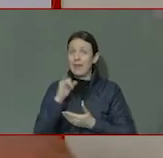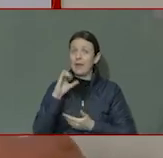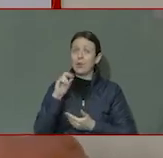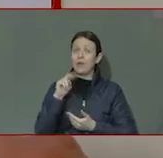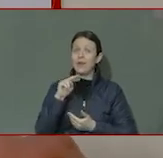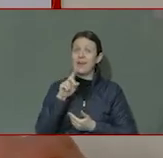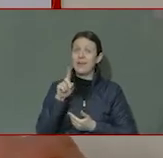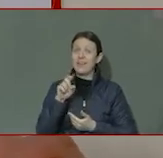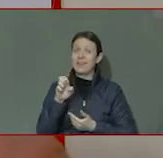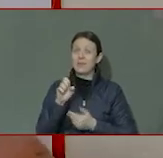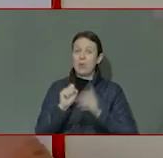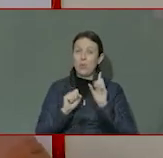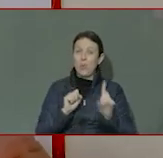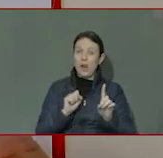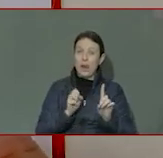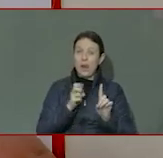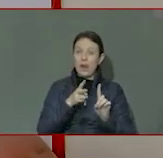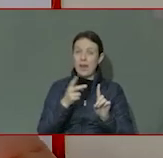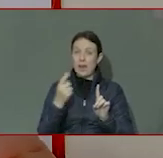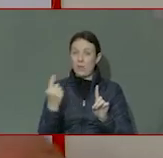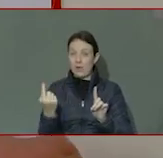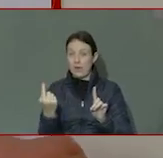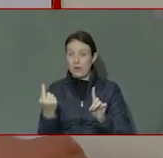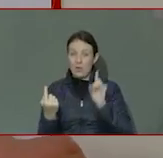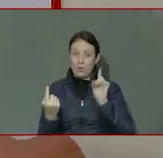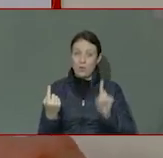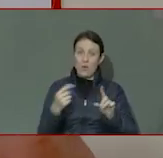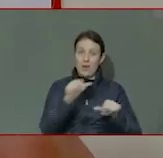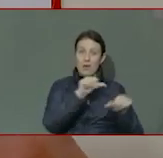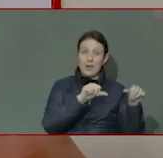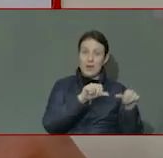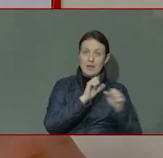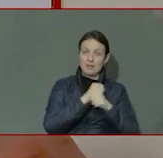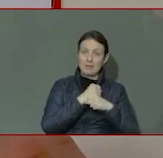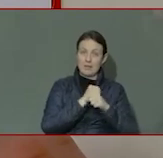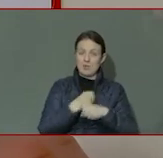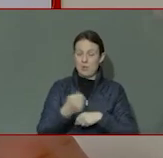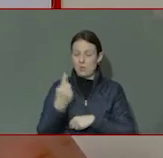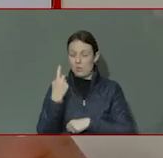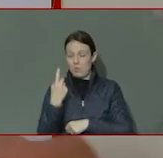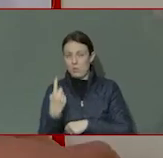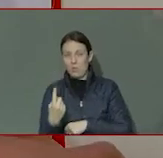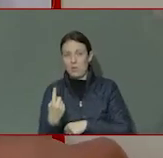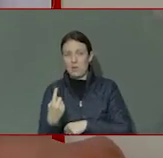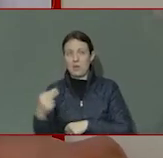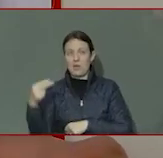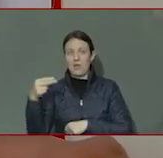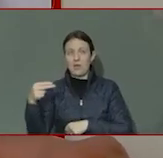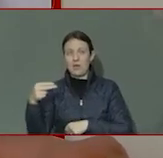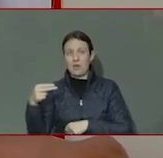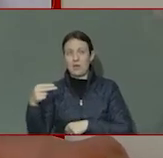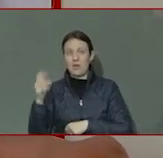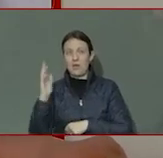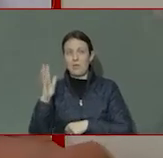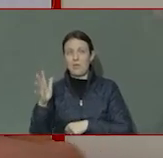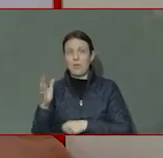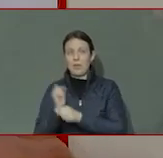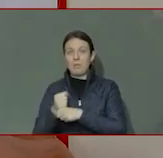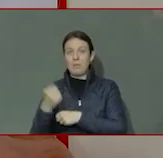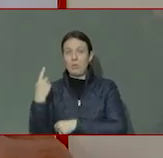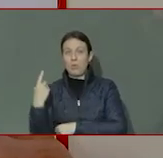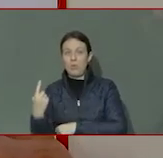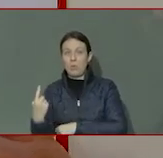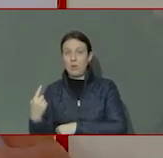of 1:1. So one acid will form one hydrogen, which means it will form one hydronium. So